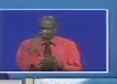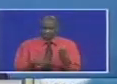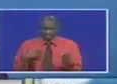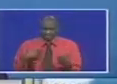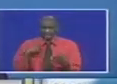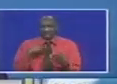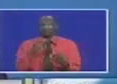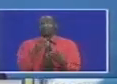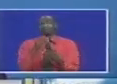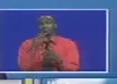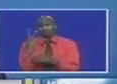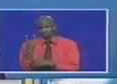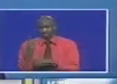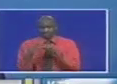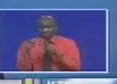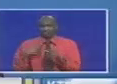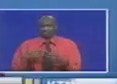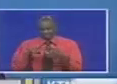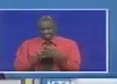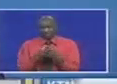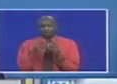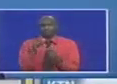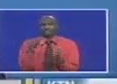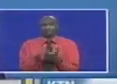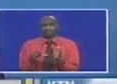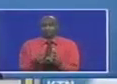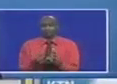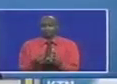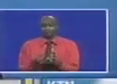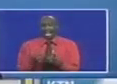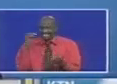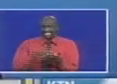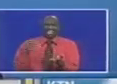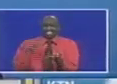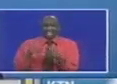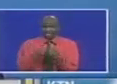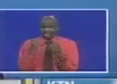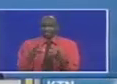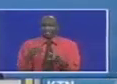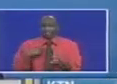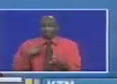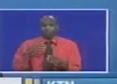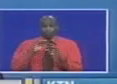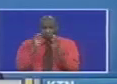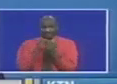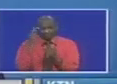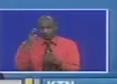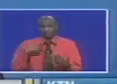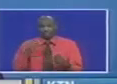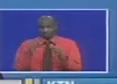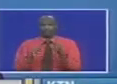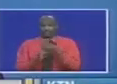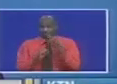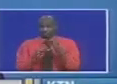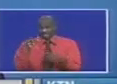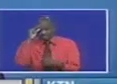medium-term plan too, to start to address these issues. So we don't see these kind of pictures again. And as agencies like World Vision, we are committed to supporting the government